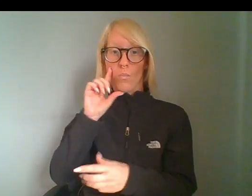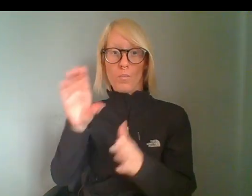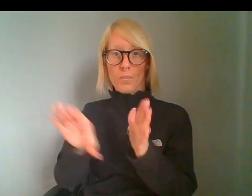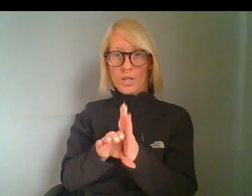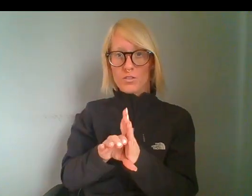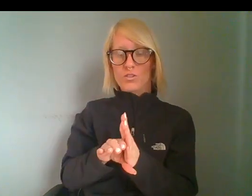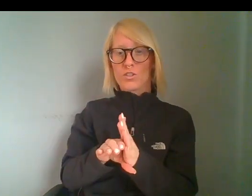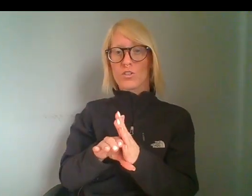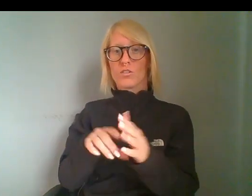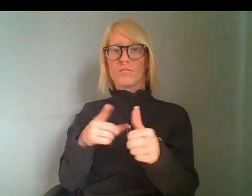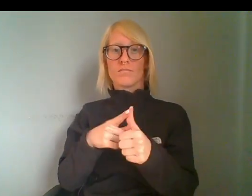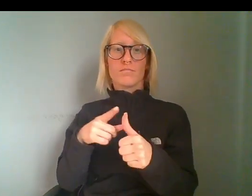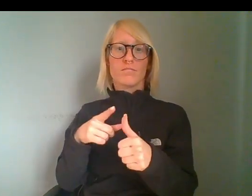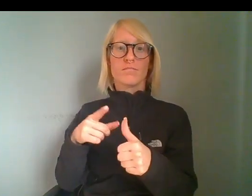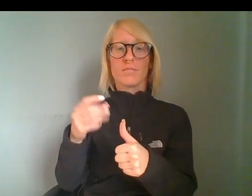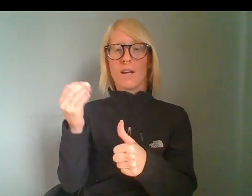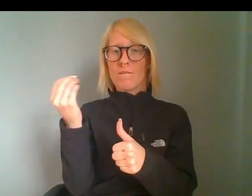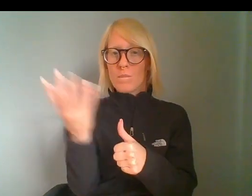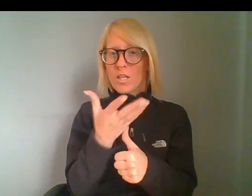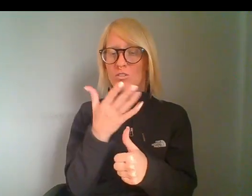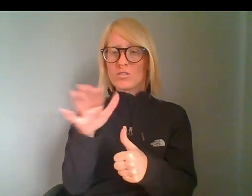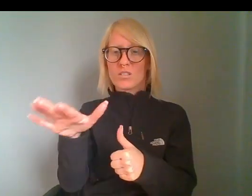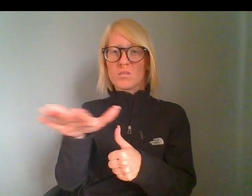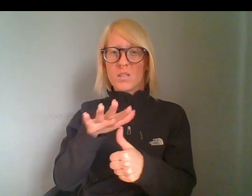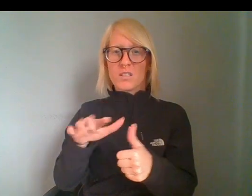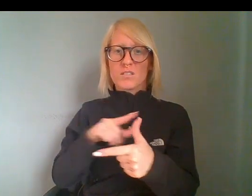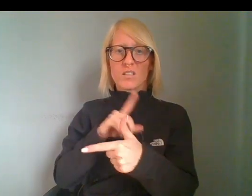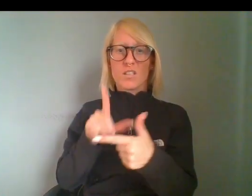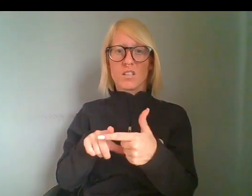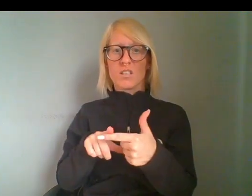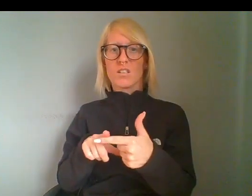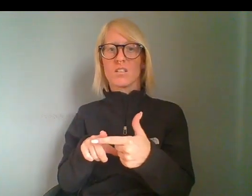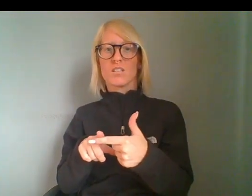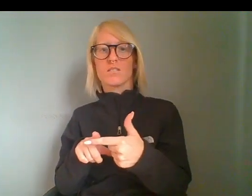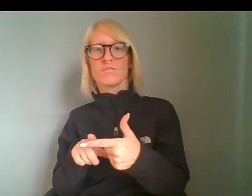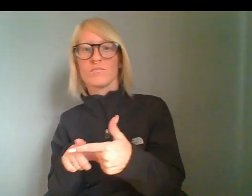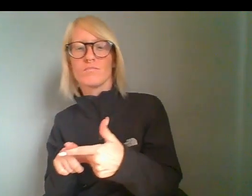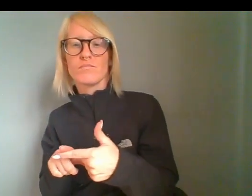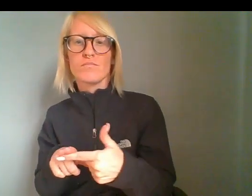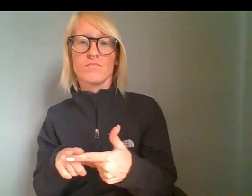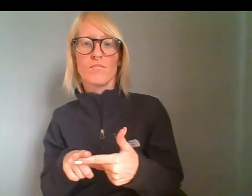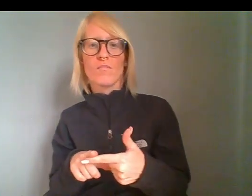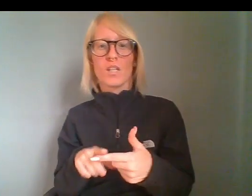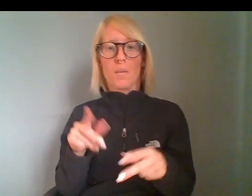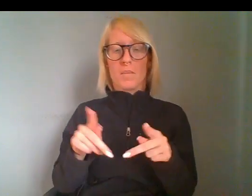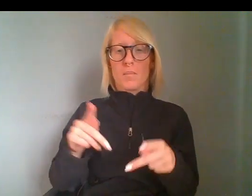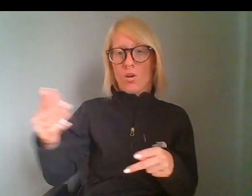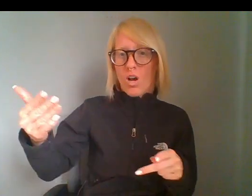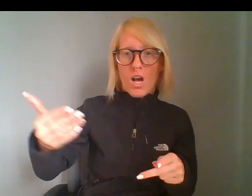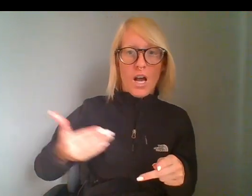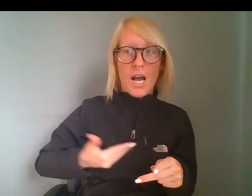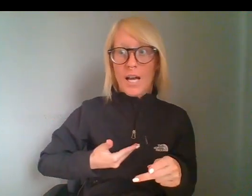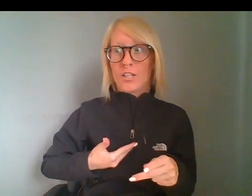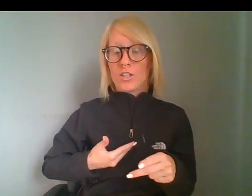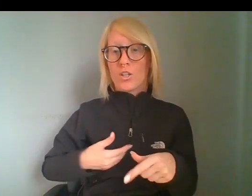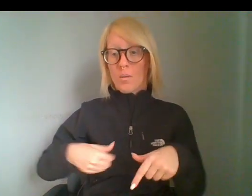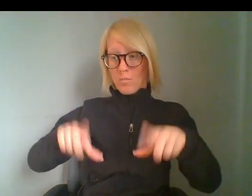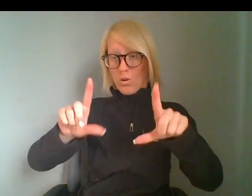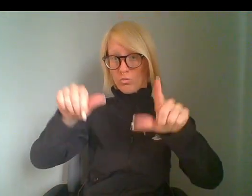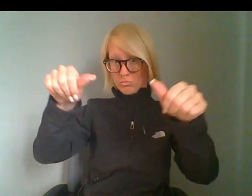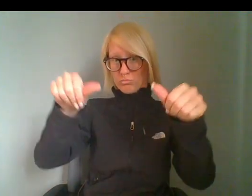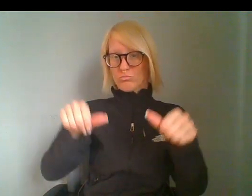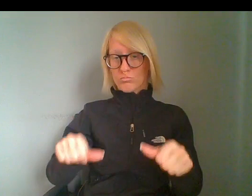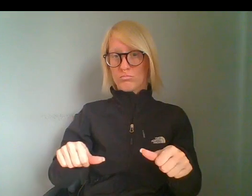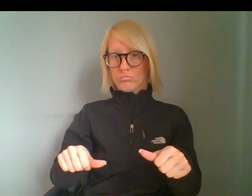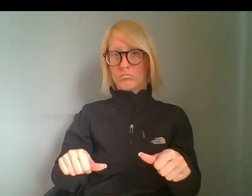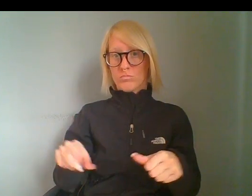contact information. This is when we hired somebody who works at a Beaufort County. We put that information on there as well. So just an